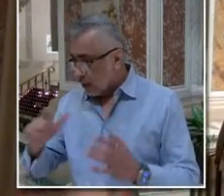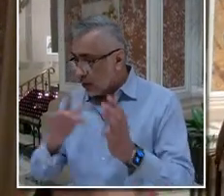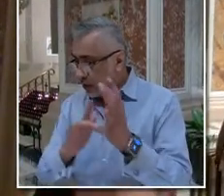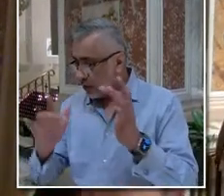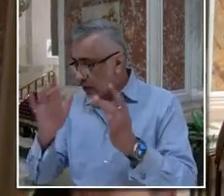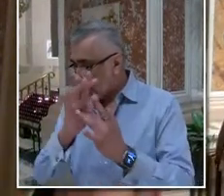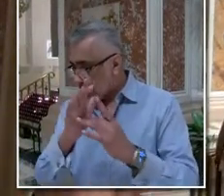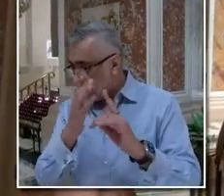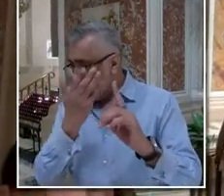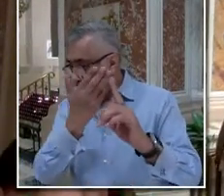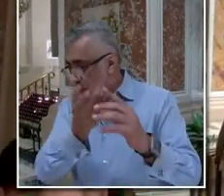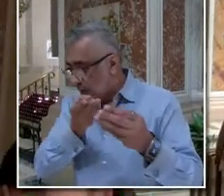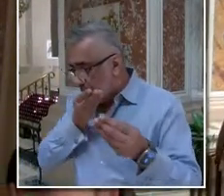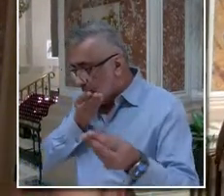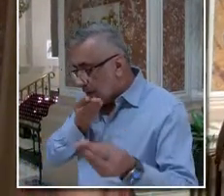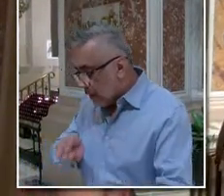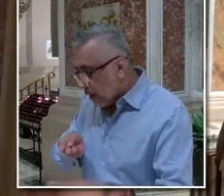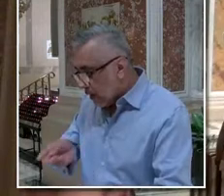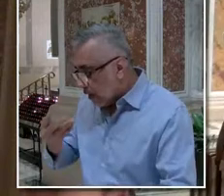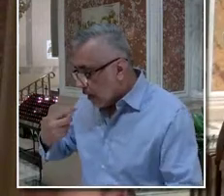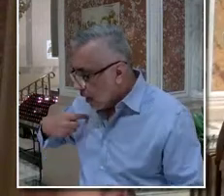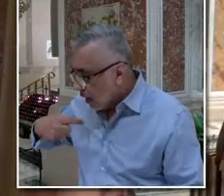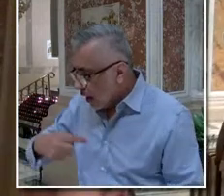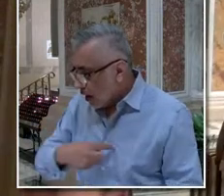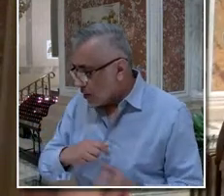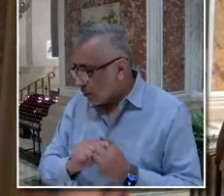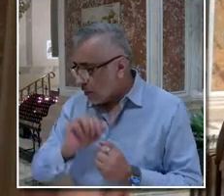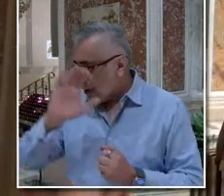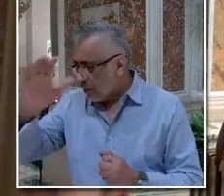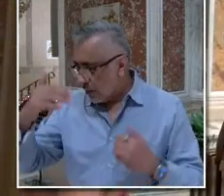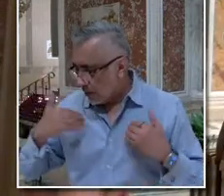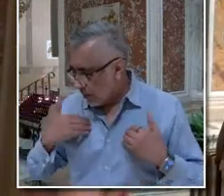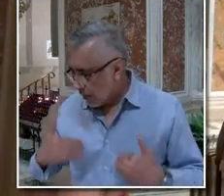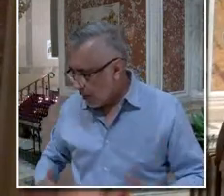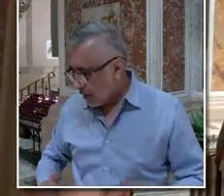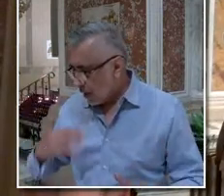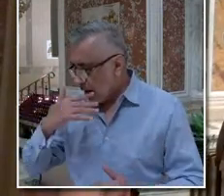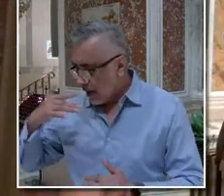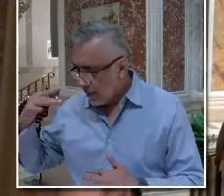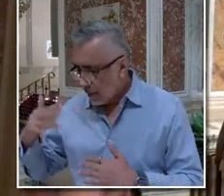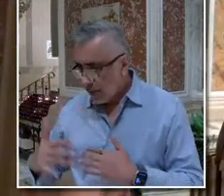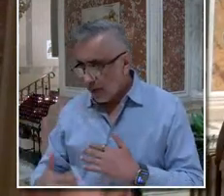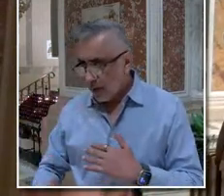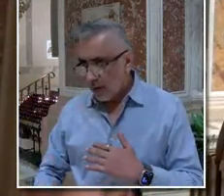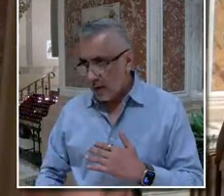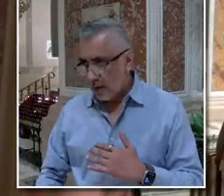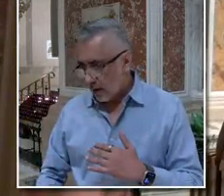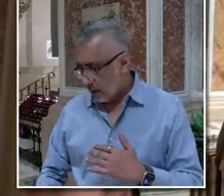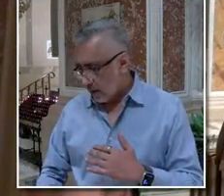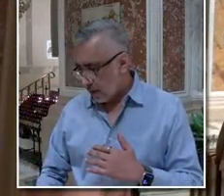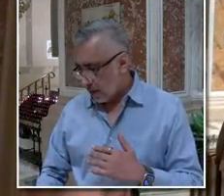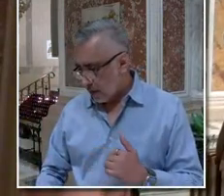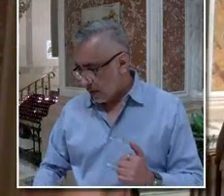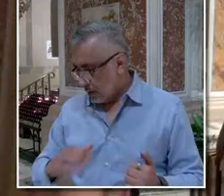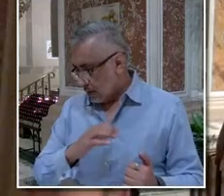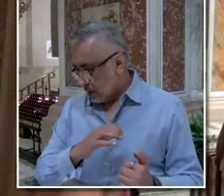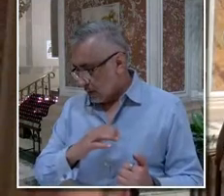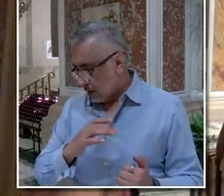Lord Jesus, you feed us with your body and blood.